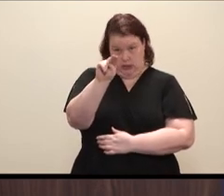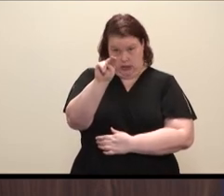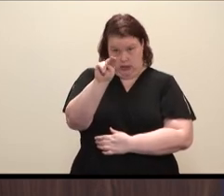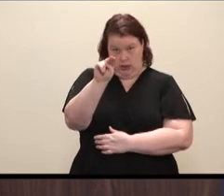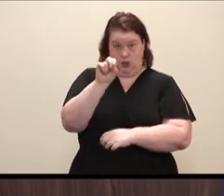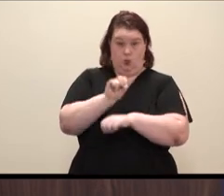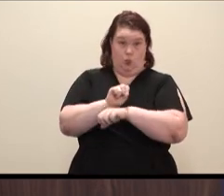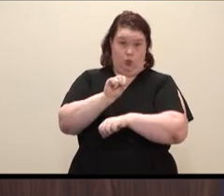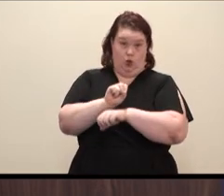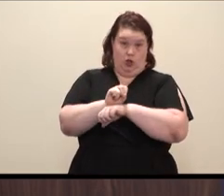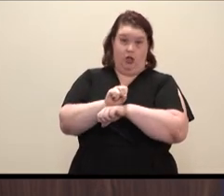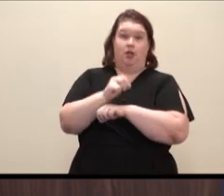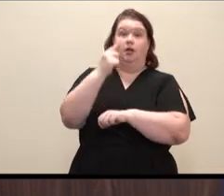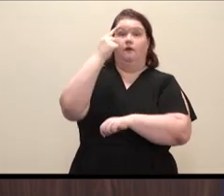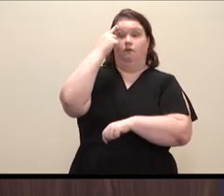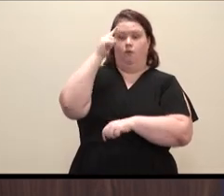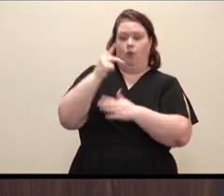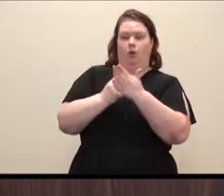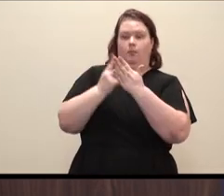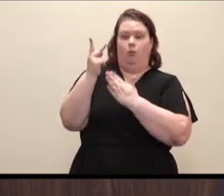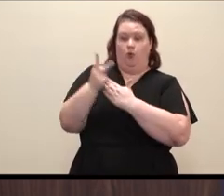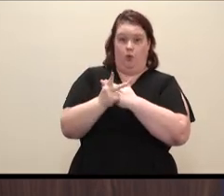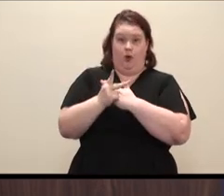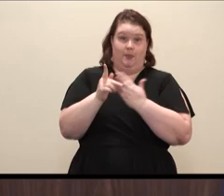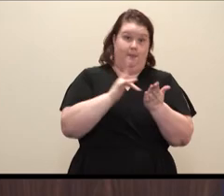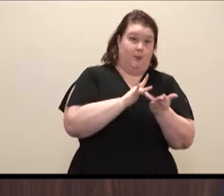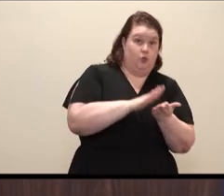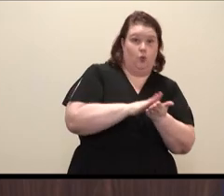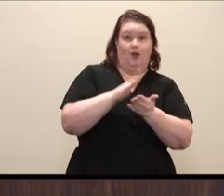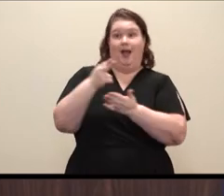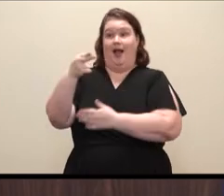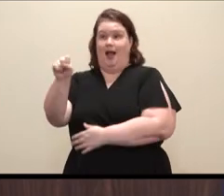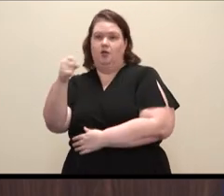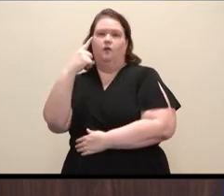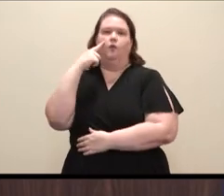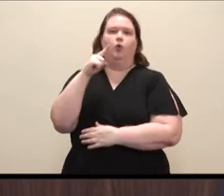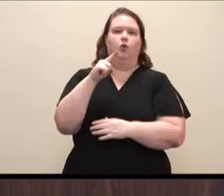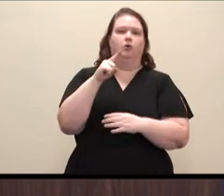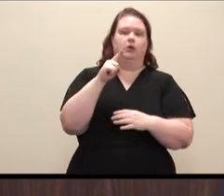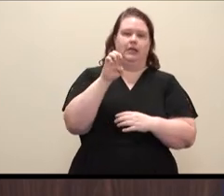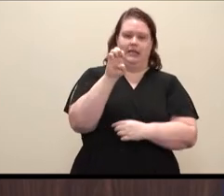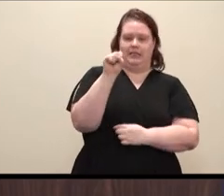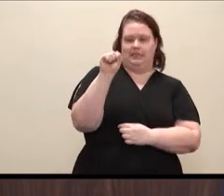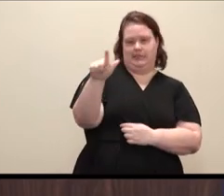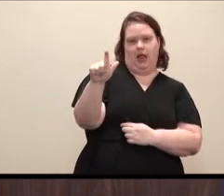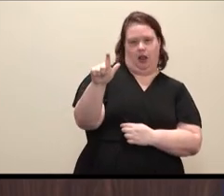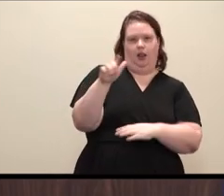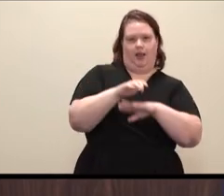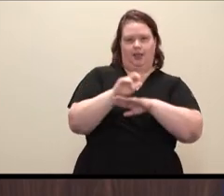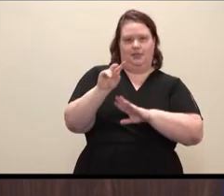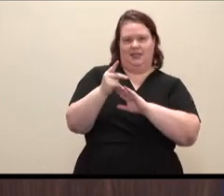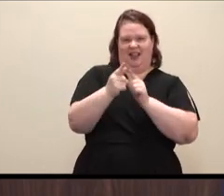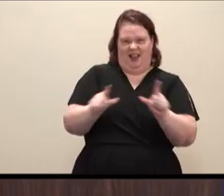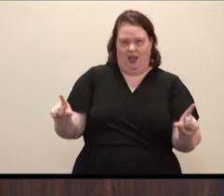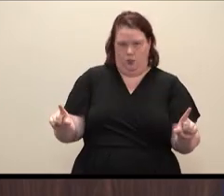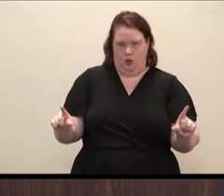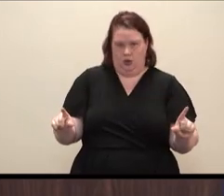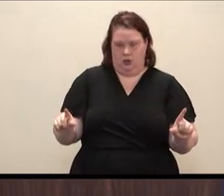programs for our ESL students in both middle school and high school. So she's developed curriculum through our ELDA and ELLA courses